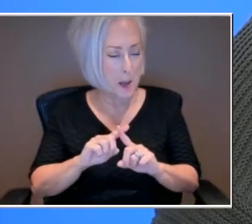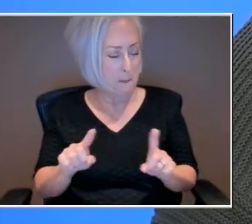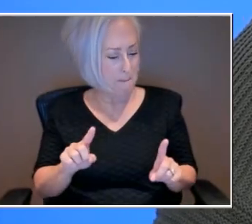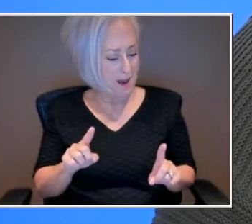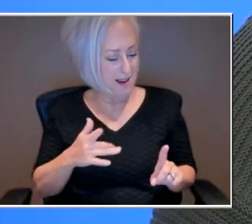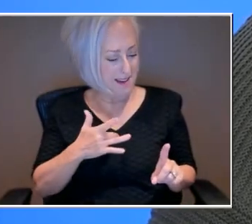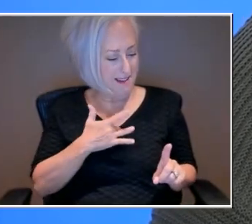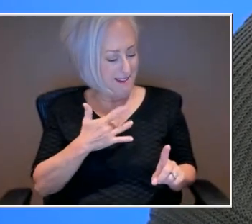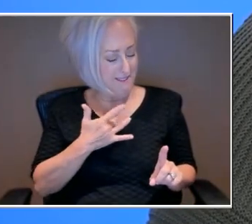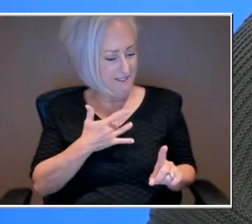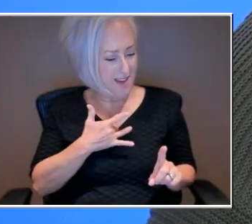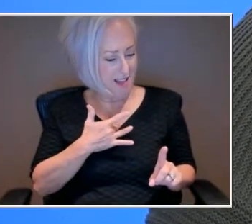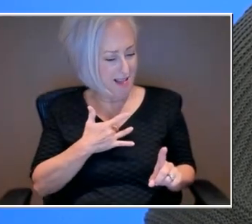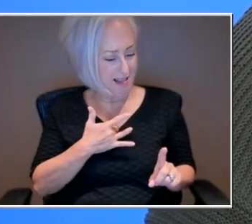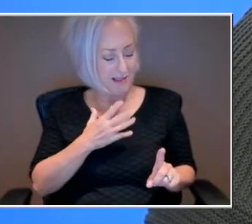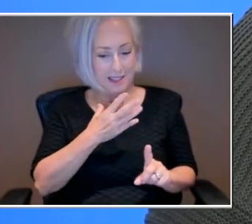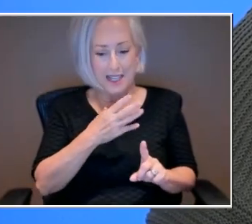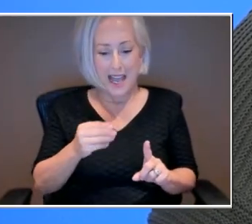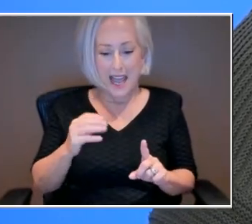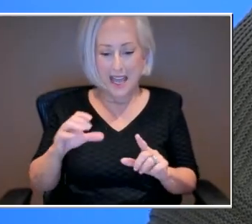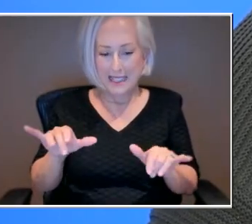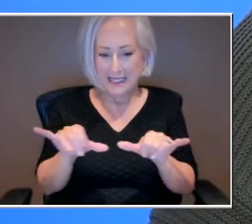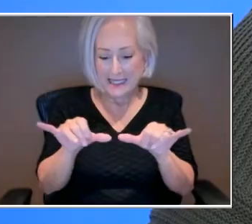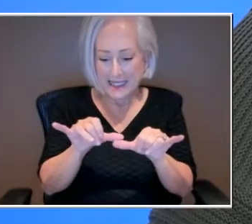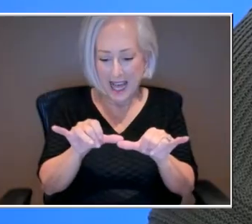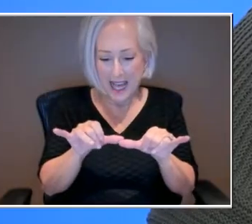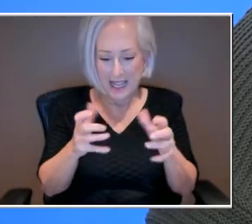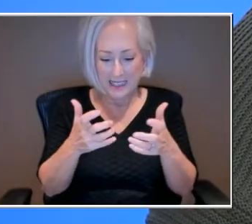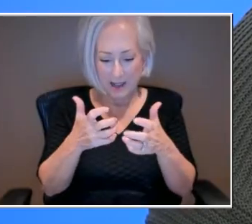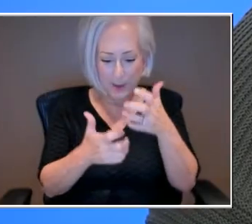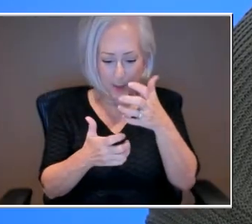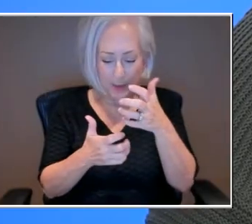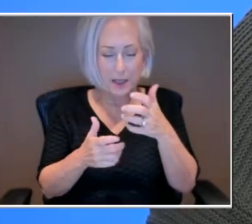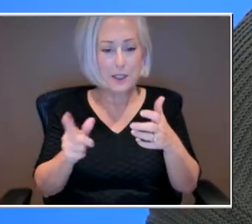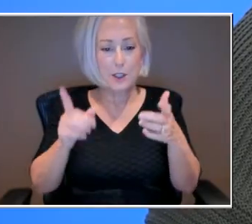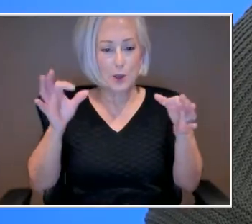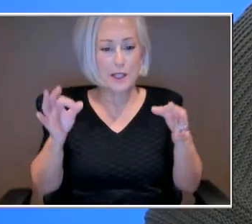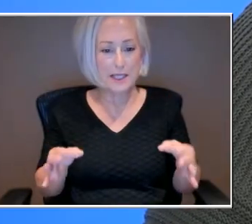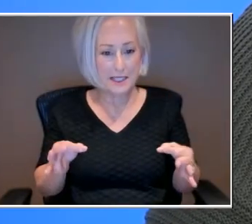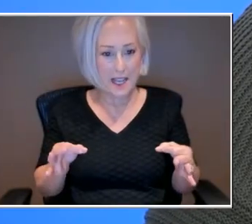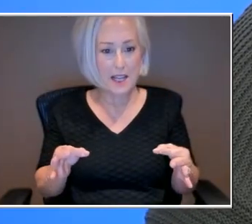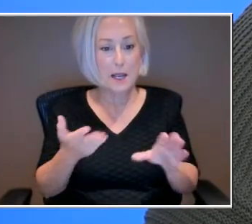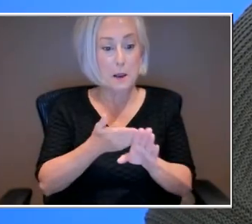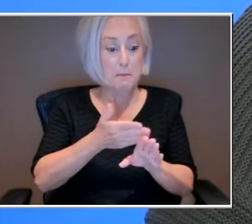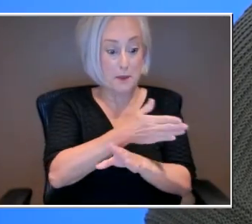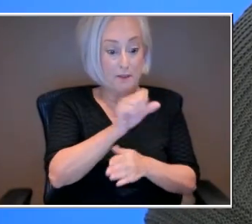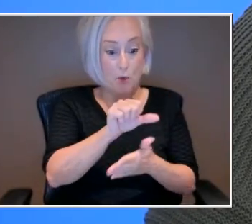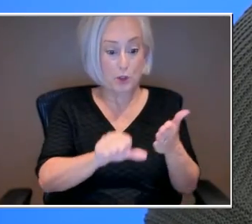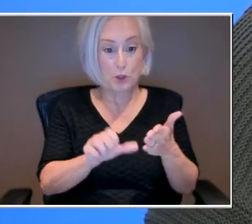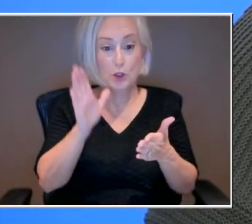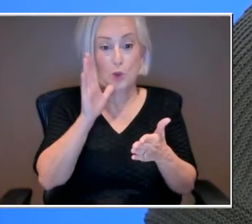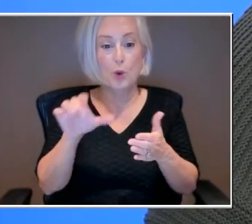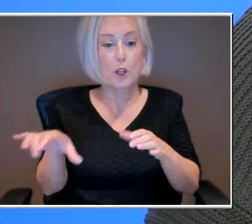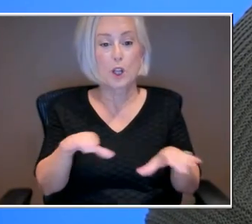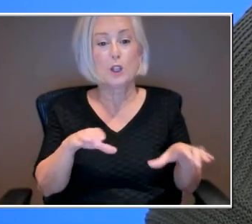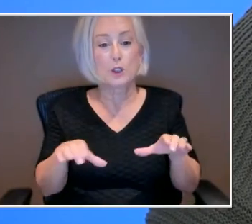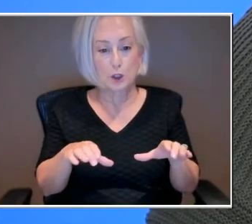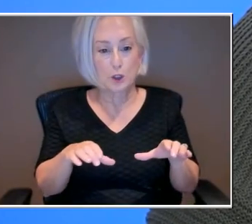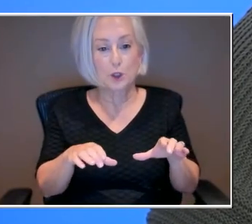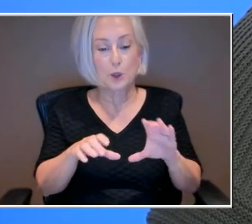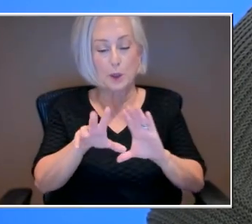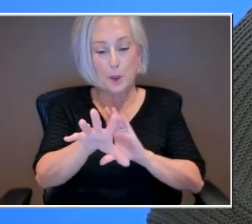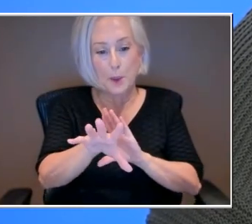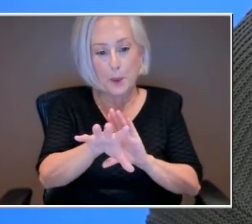with some of the imaging that they had. So they did a needle localization prior to surgery. And they found some